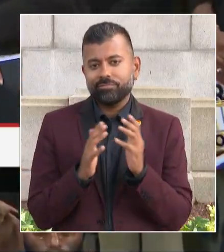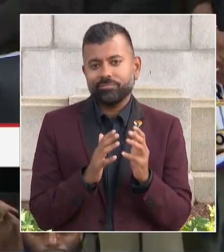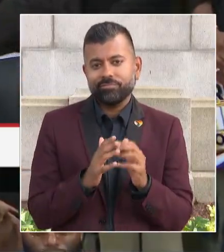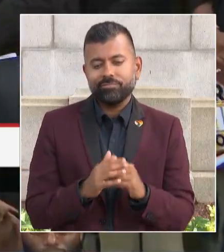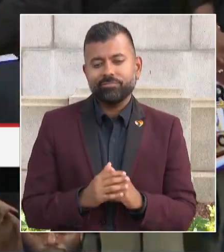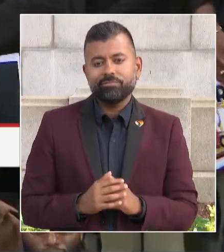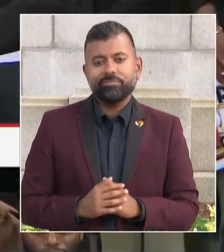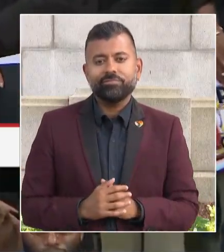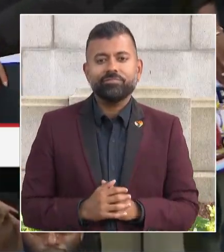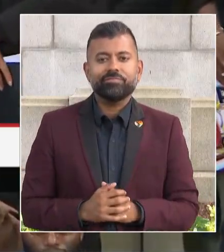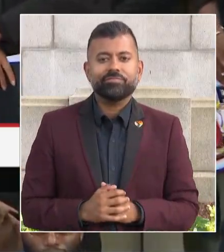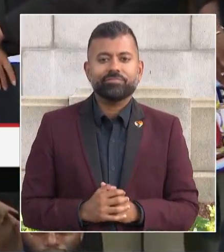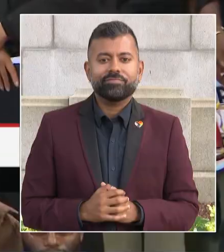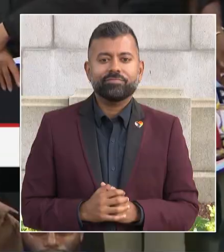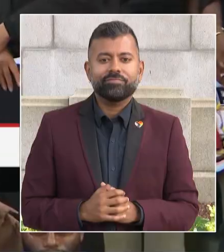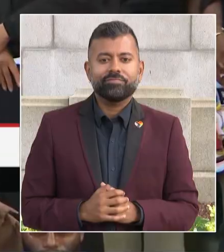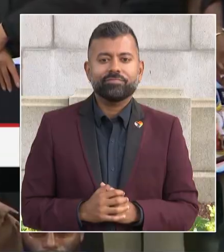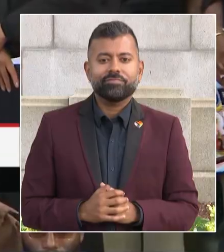Happy World Pride.